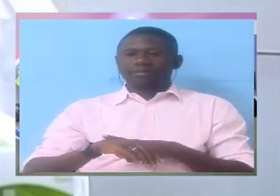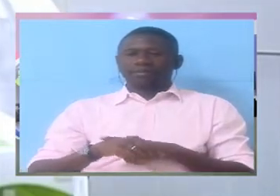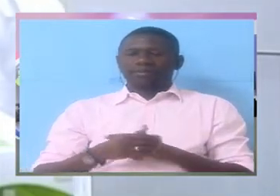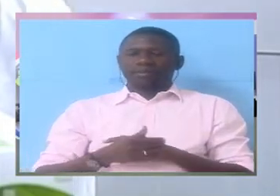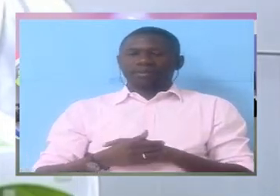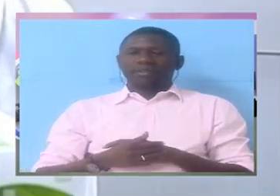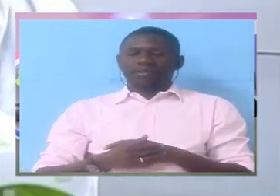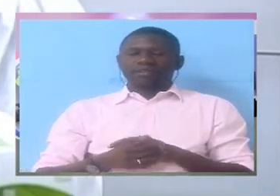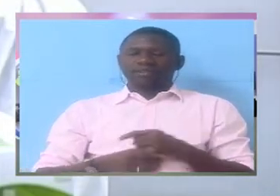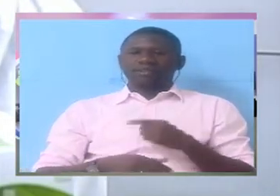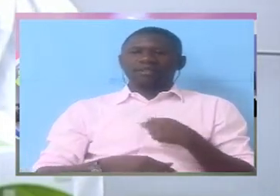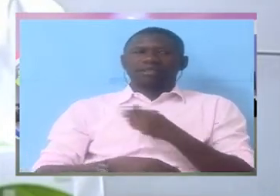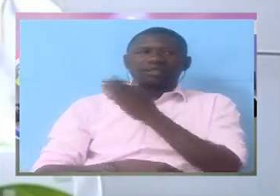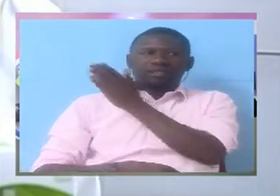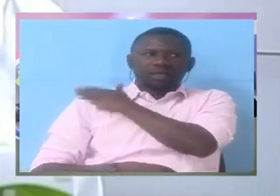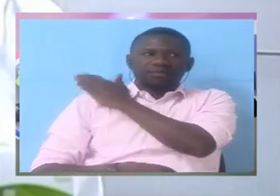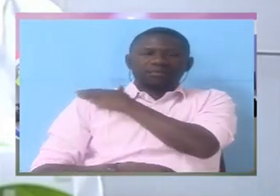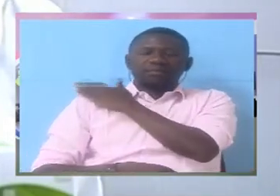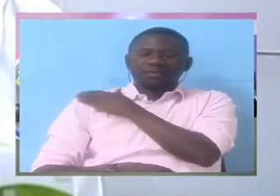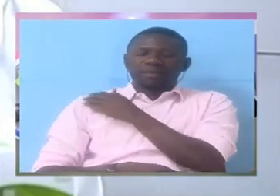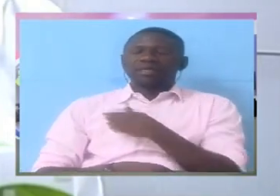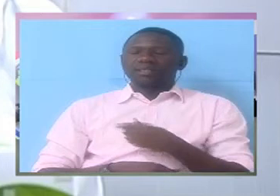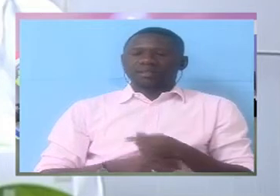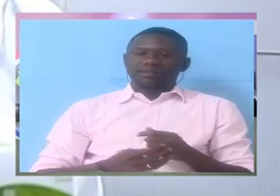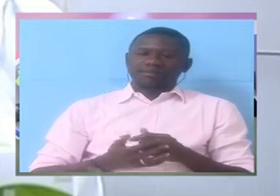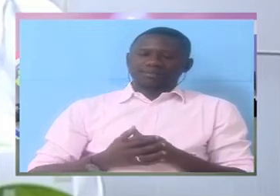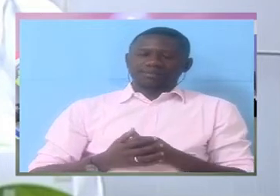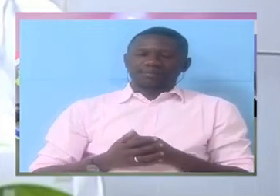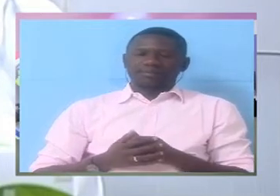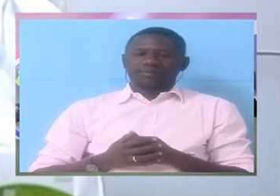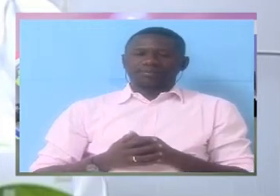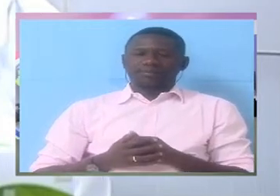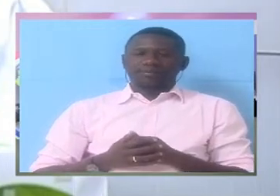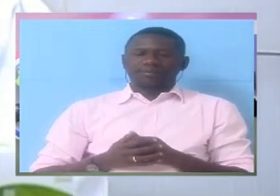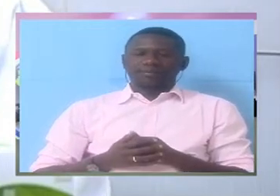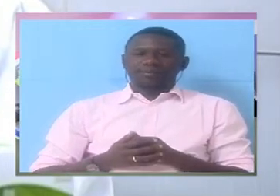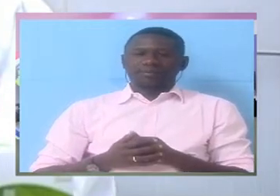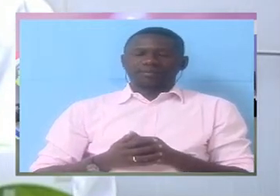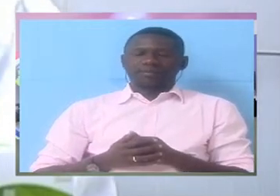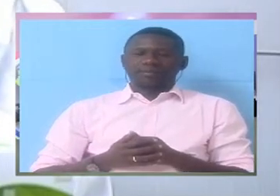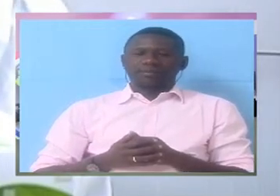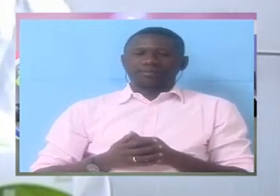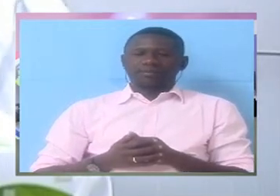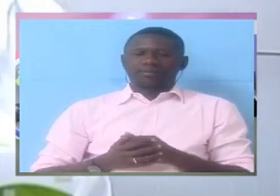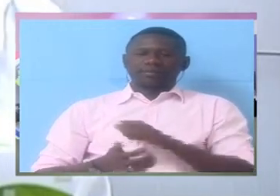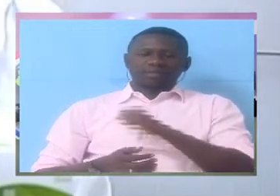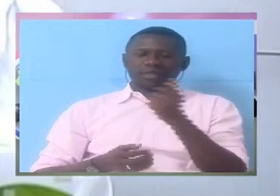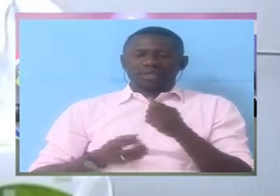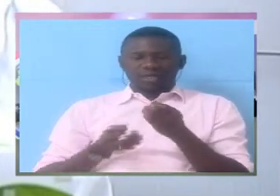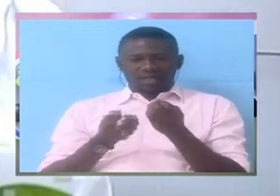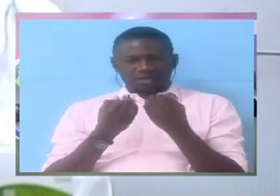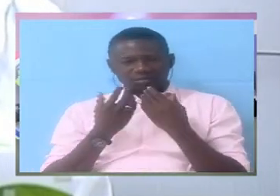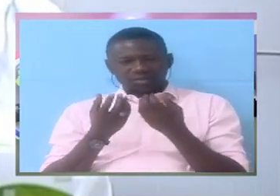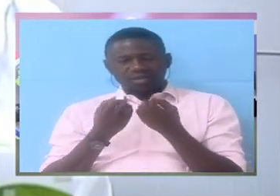tapped my back here. In Kong Kong Sanyoto and told me in